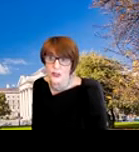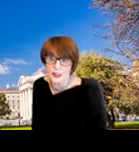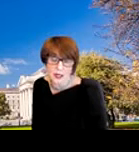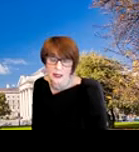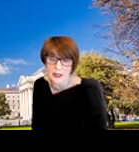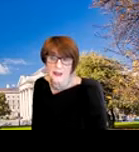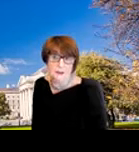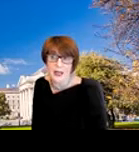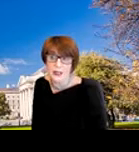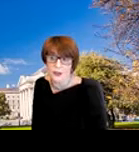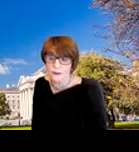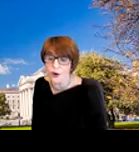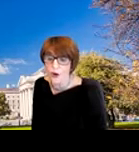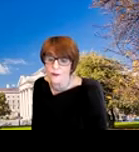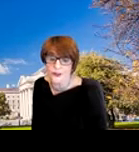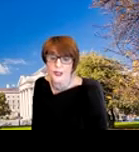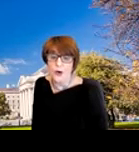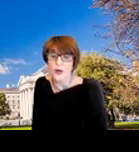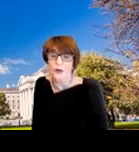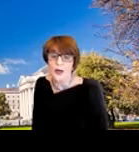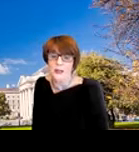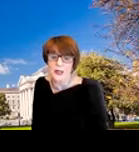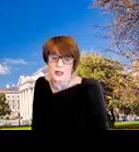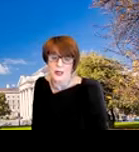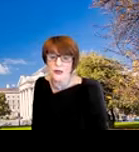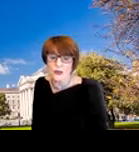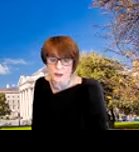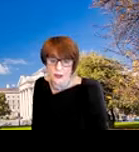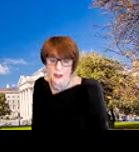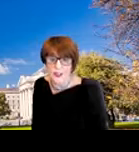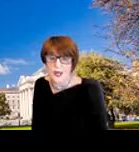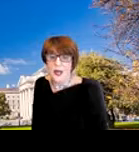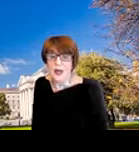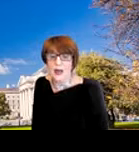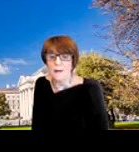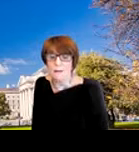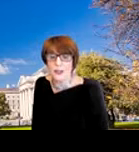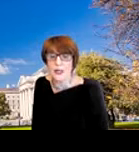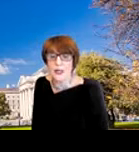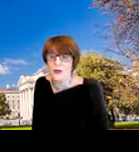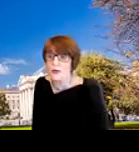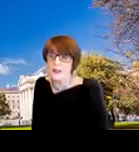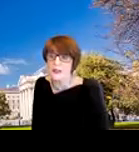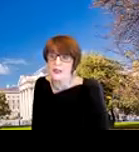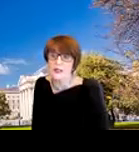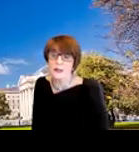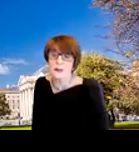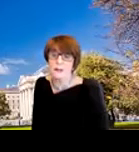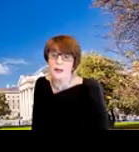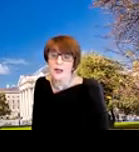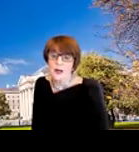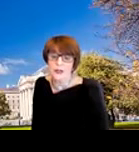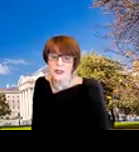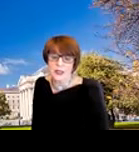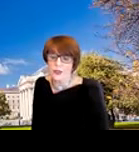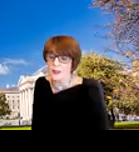to these guidelines? And many of them, for all of us, were quite, difficult. But here you can see that